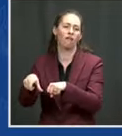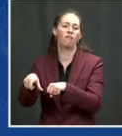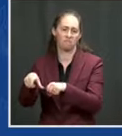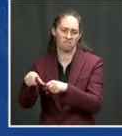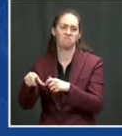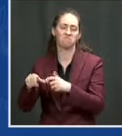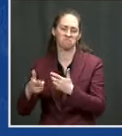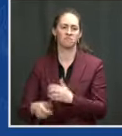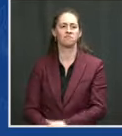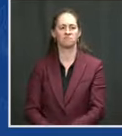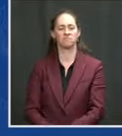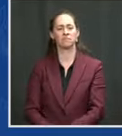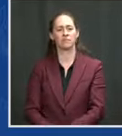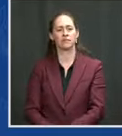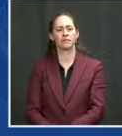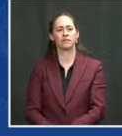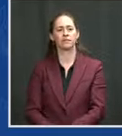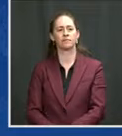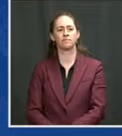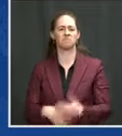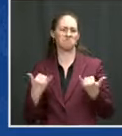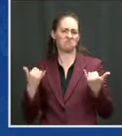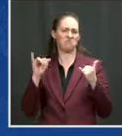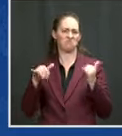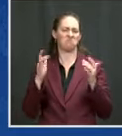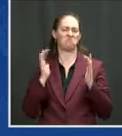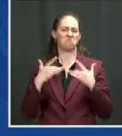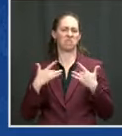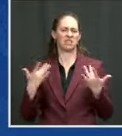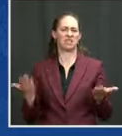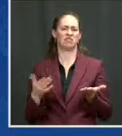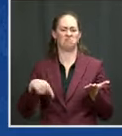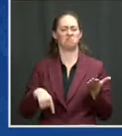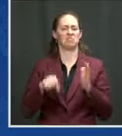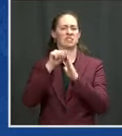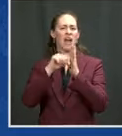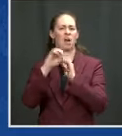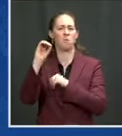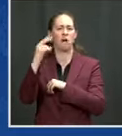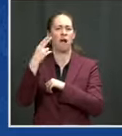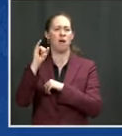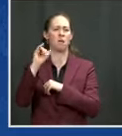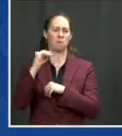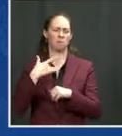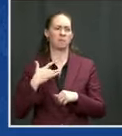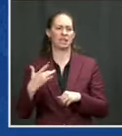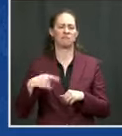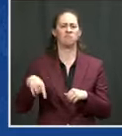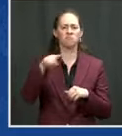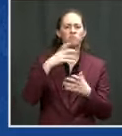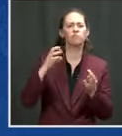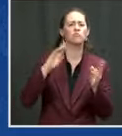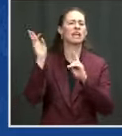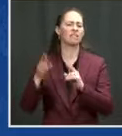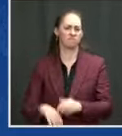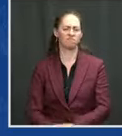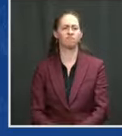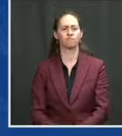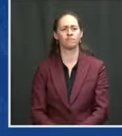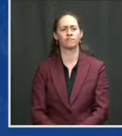just want to go. They want to make up their mind that day and go out and be able to knock on the door. Finally, we're very, very excited